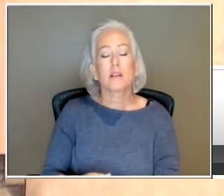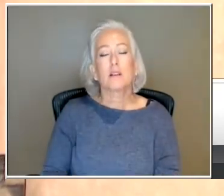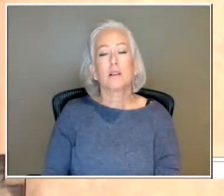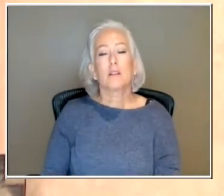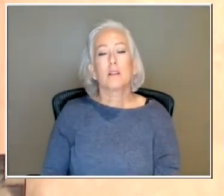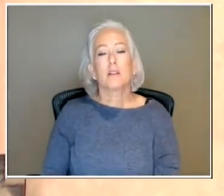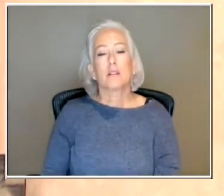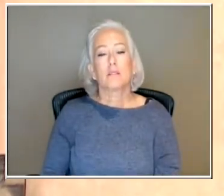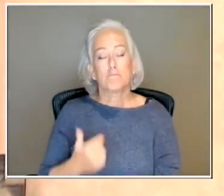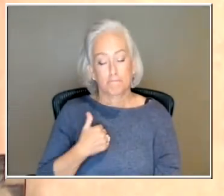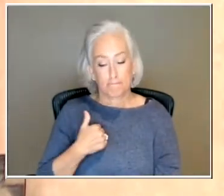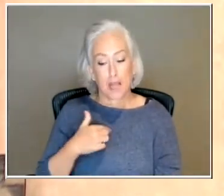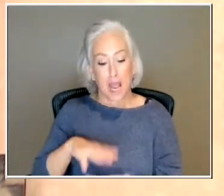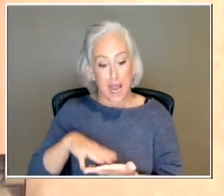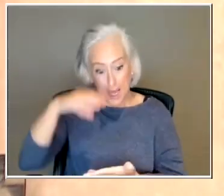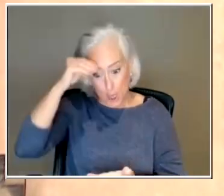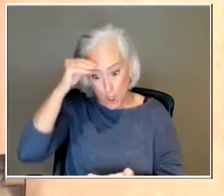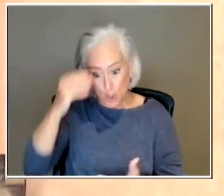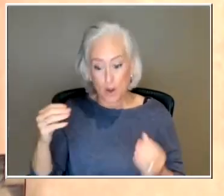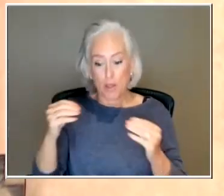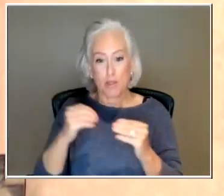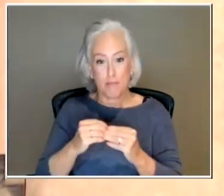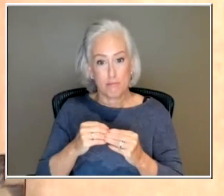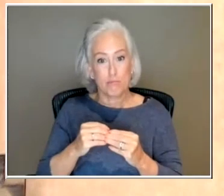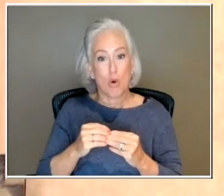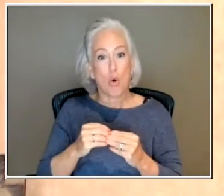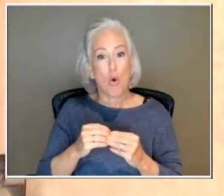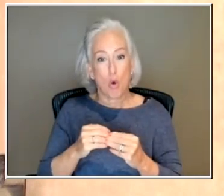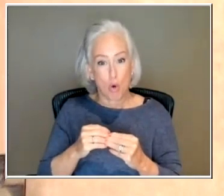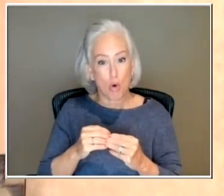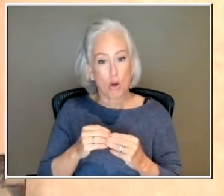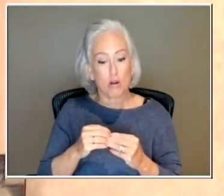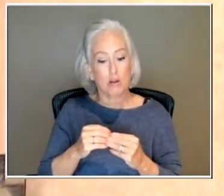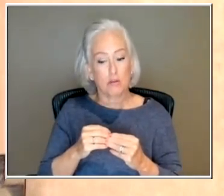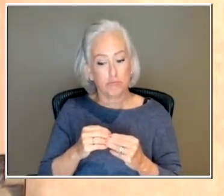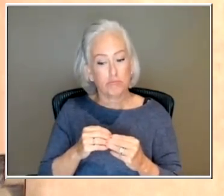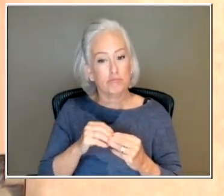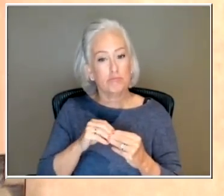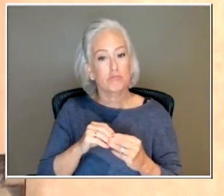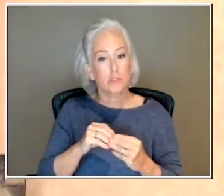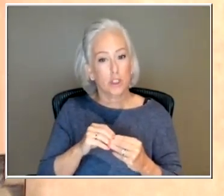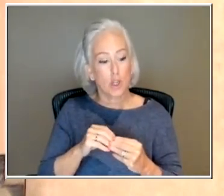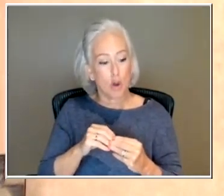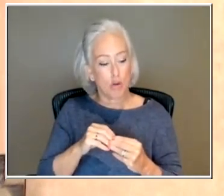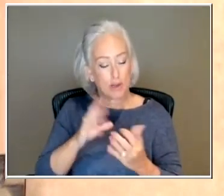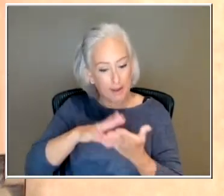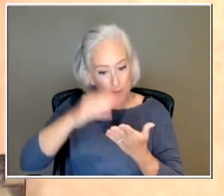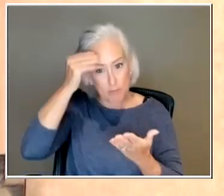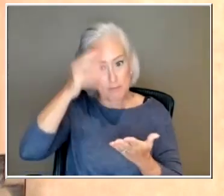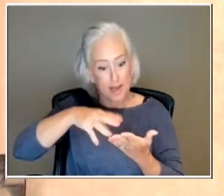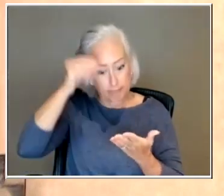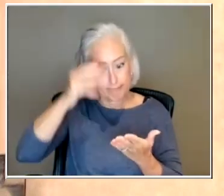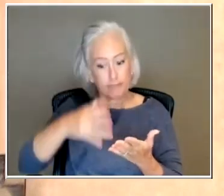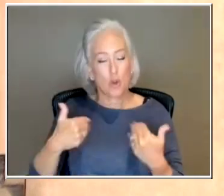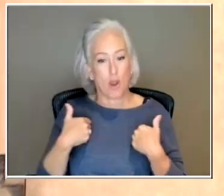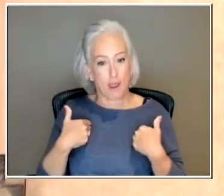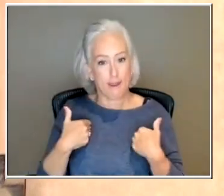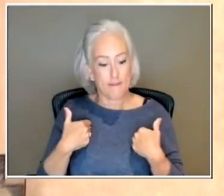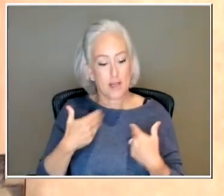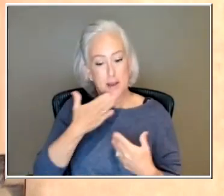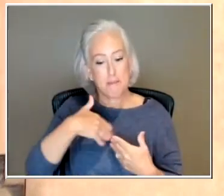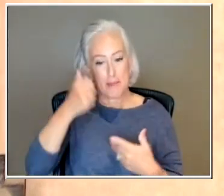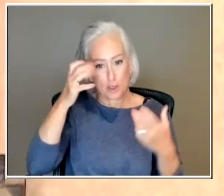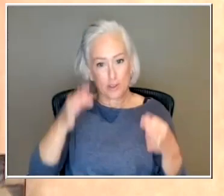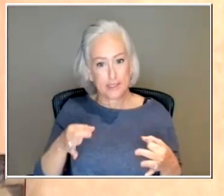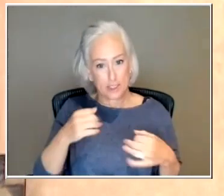and I found the more input you have, the better off you are to make a decision. And had some relationships with some people